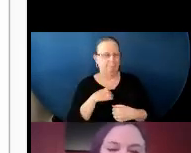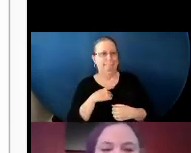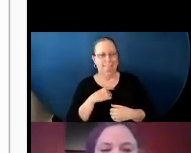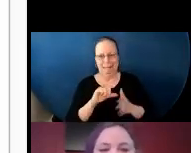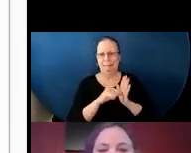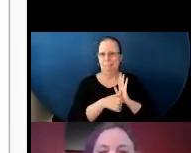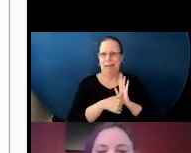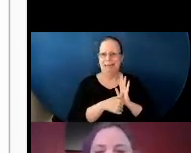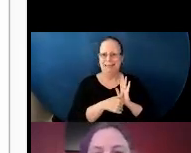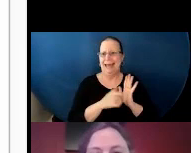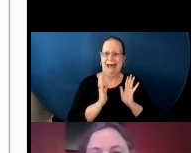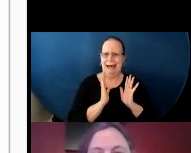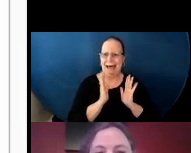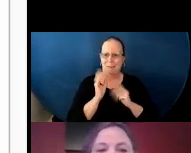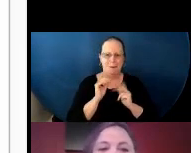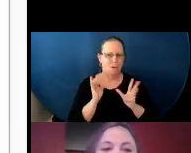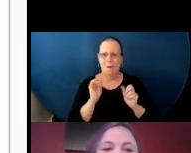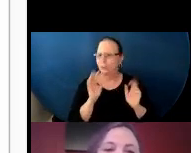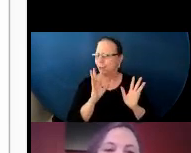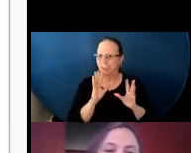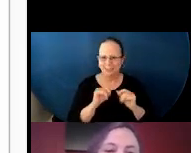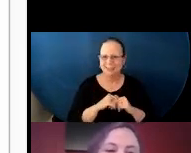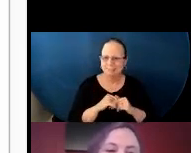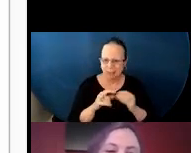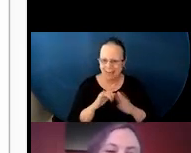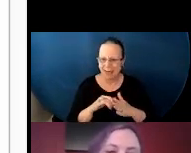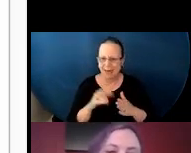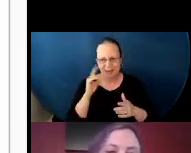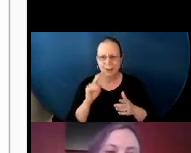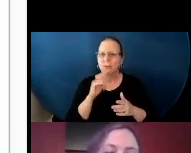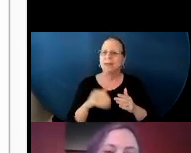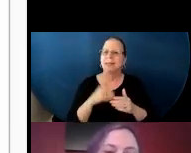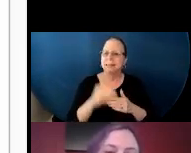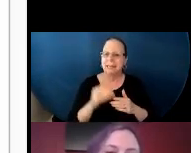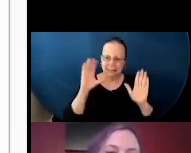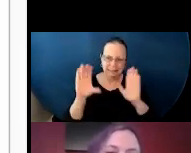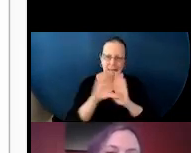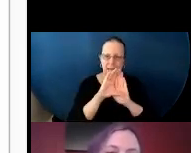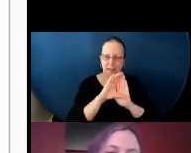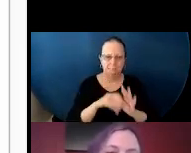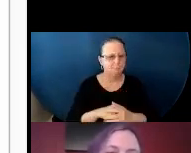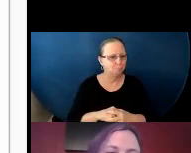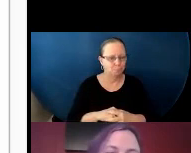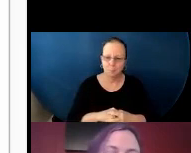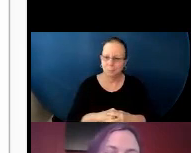by. We all got to talking the other day. Okay, I think we're ready for the next slide, Donald.